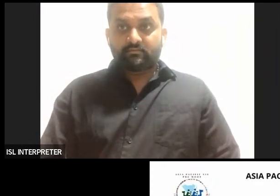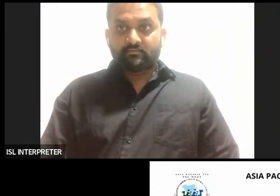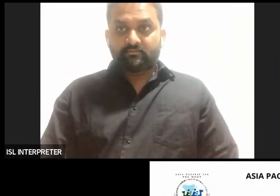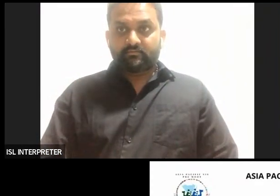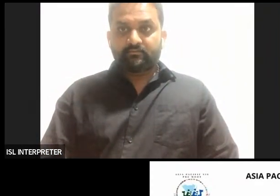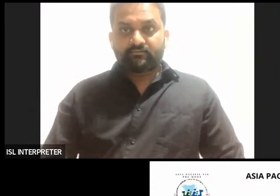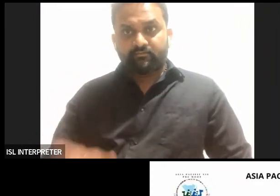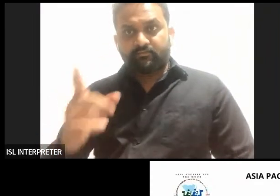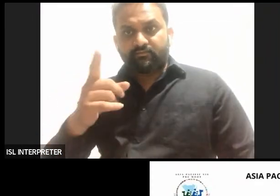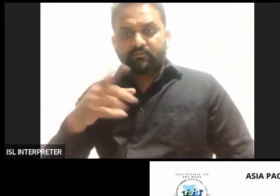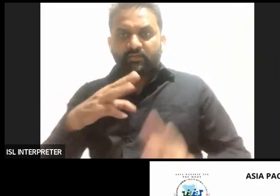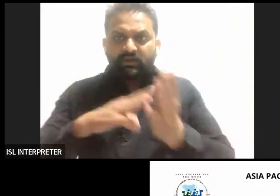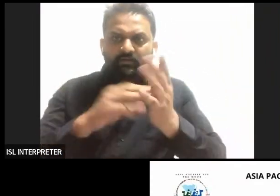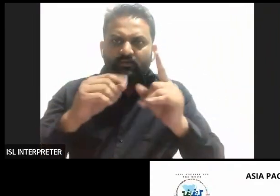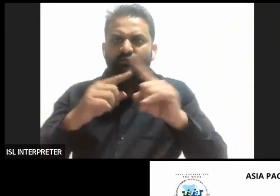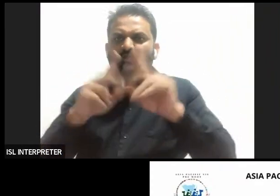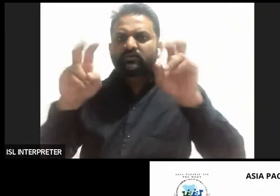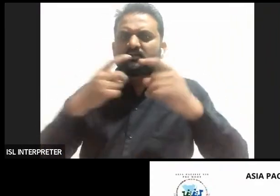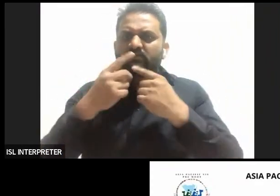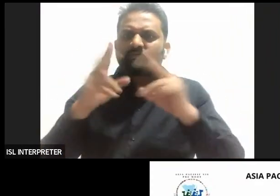which Sir. moot you are talking about?